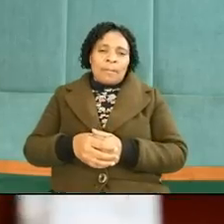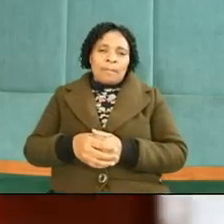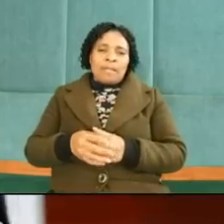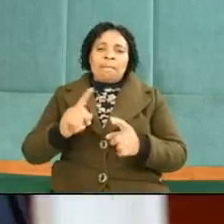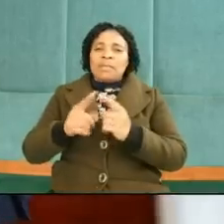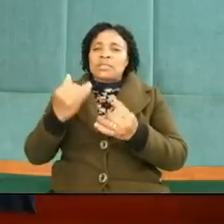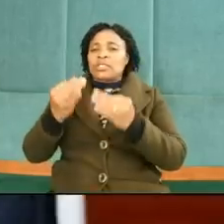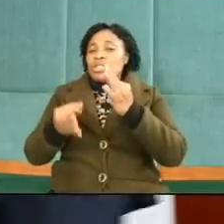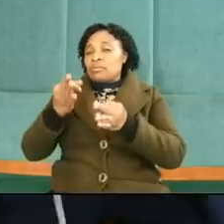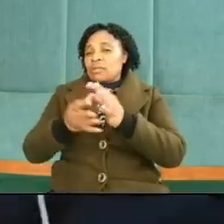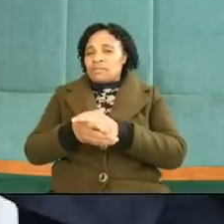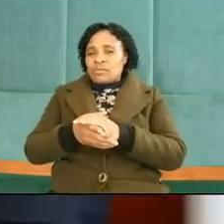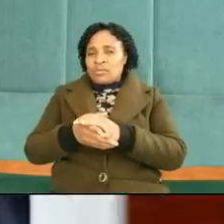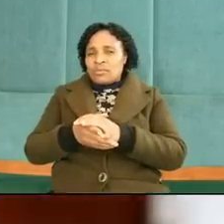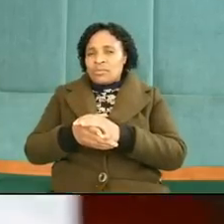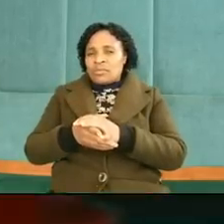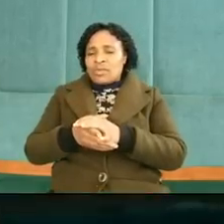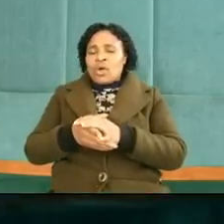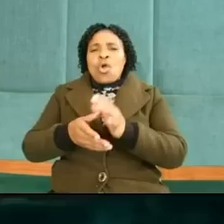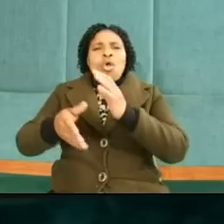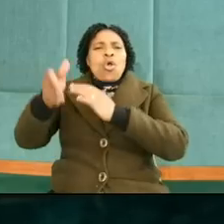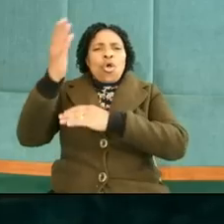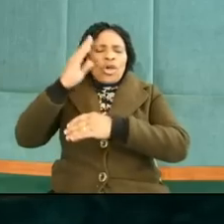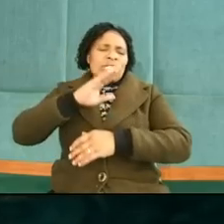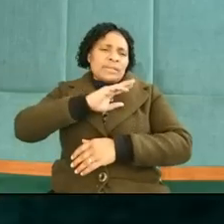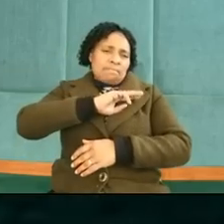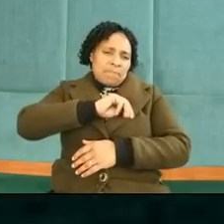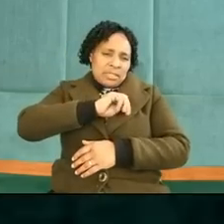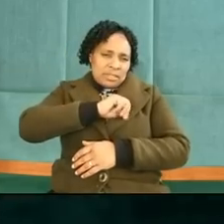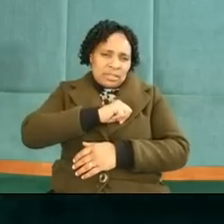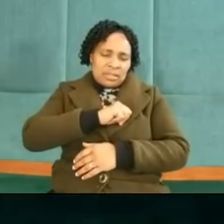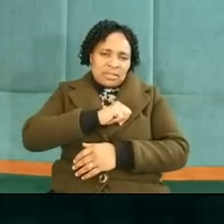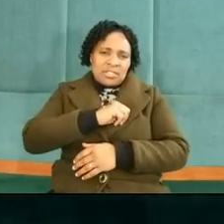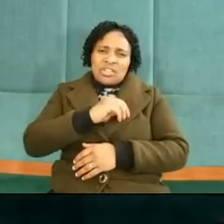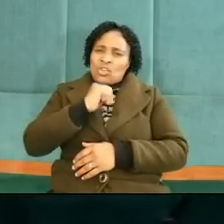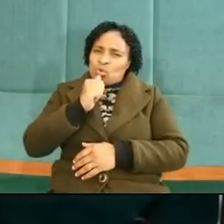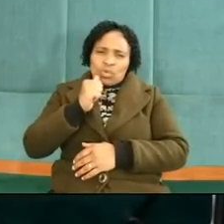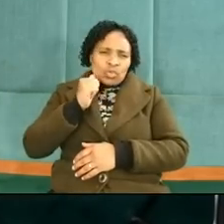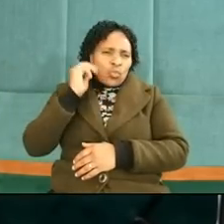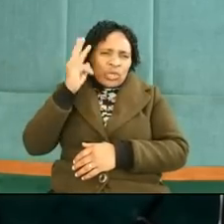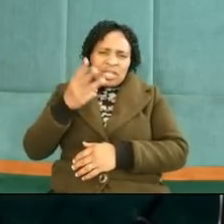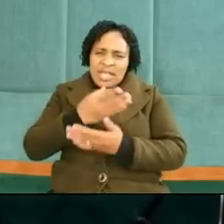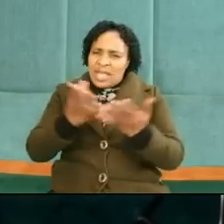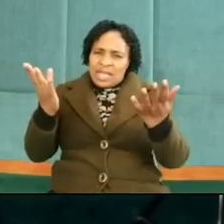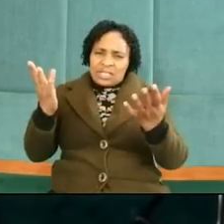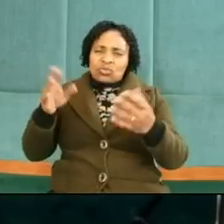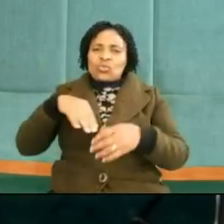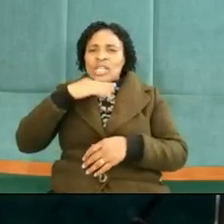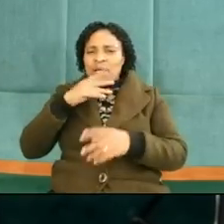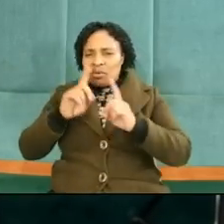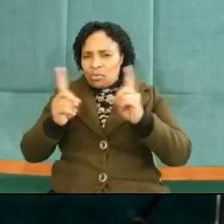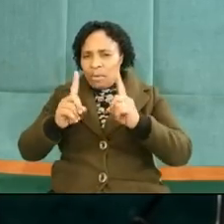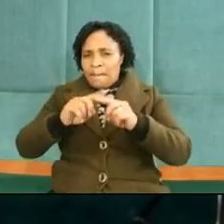For judgment. Why? It is God's mercy, not willing that any should perish, send the gospel back